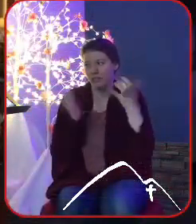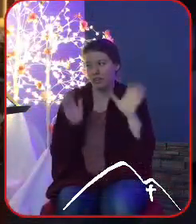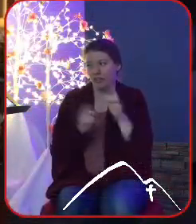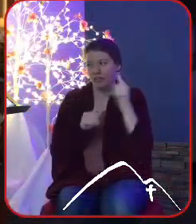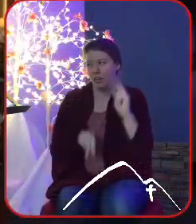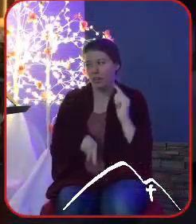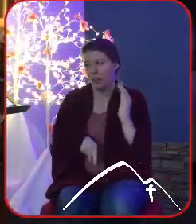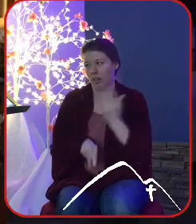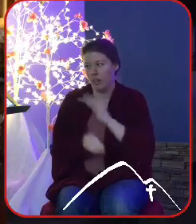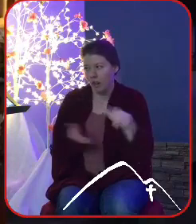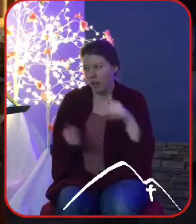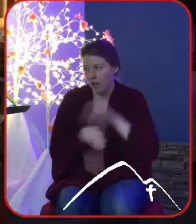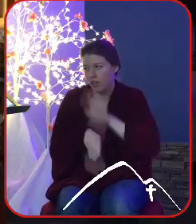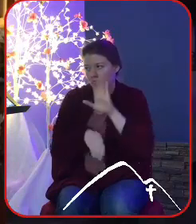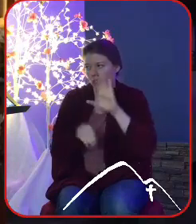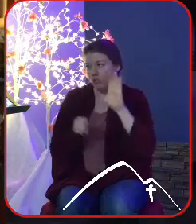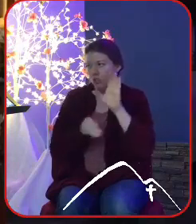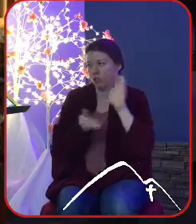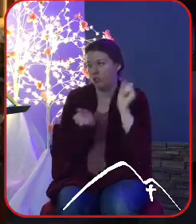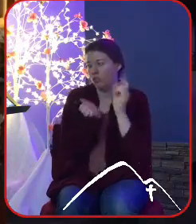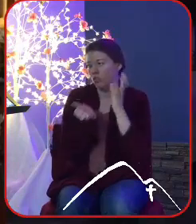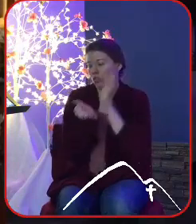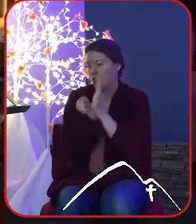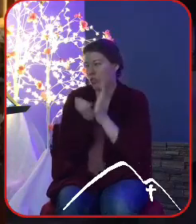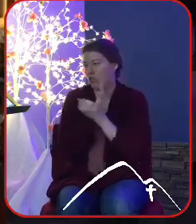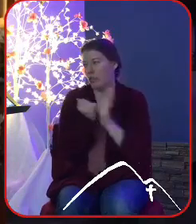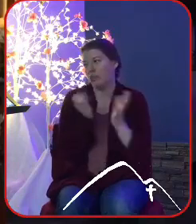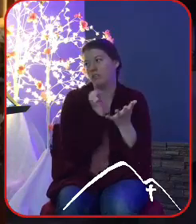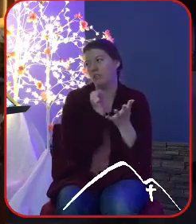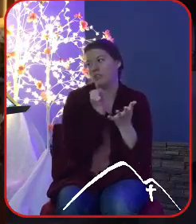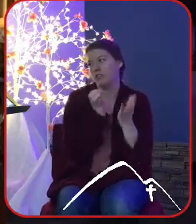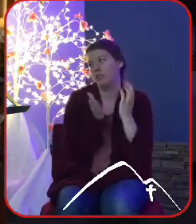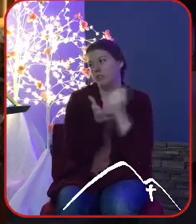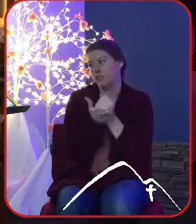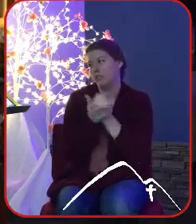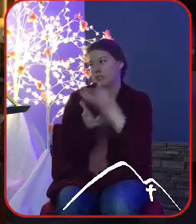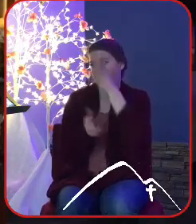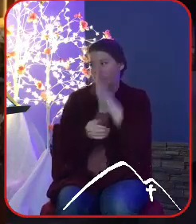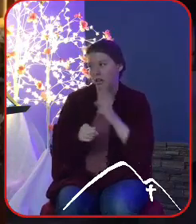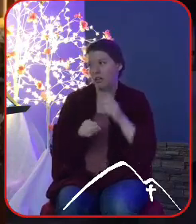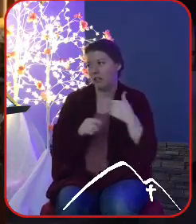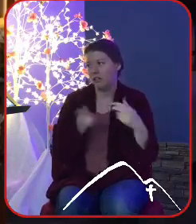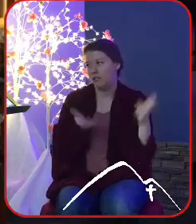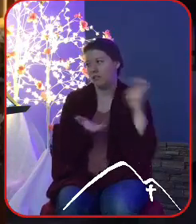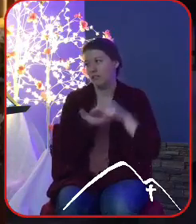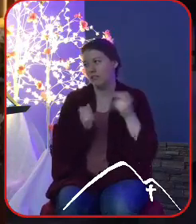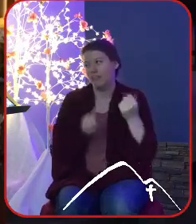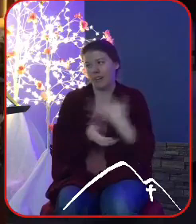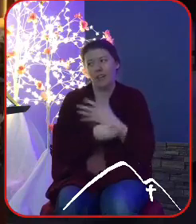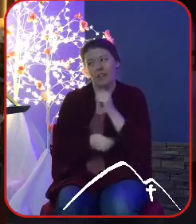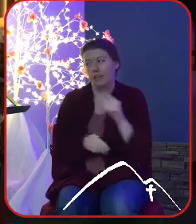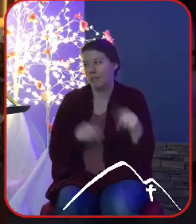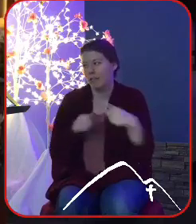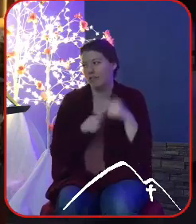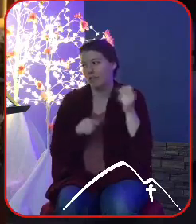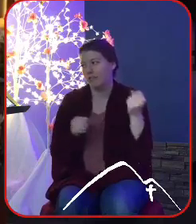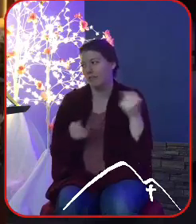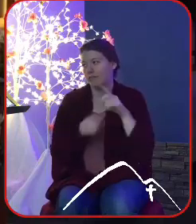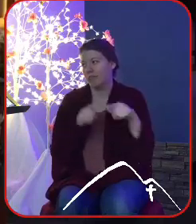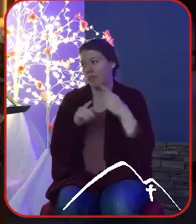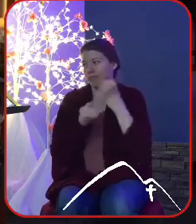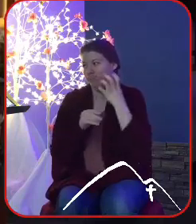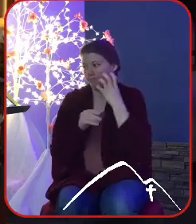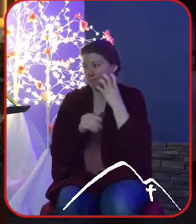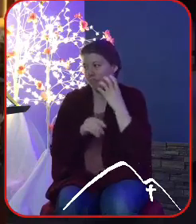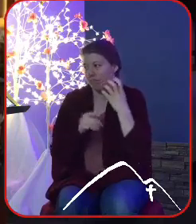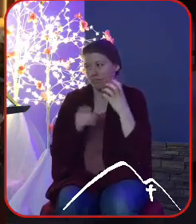cross. Because you resurrected, Lord God, we don't get to worry about fear. We don't get to worry about doubt or anxiety anymore, Lord